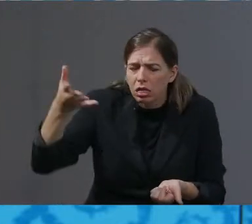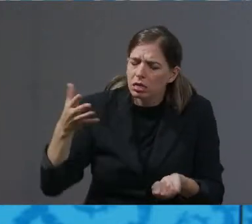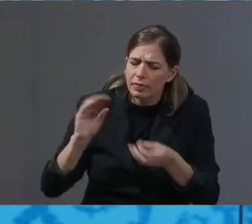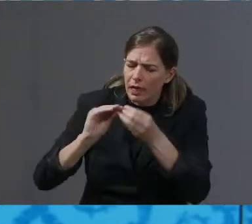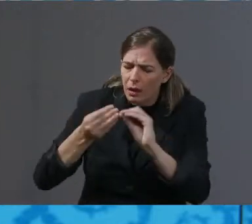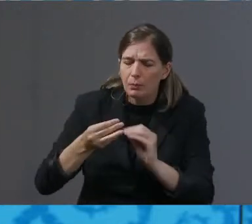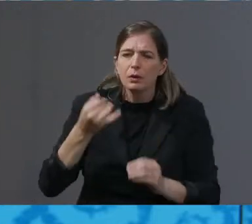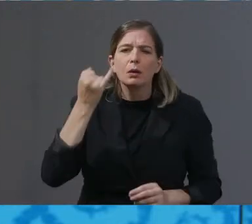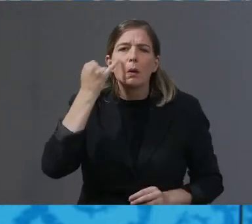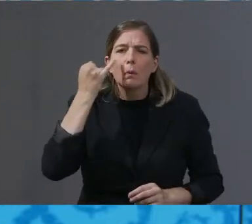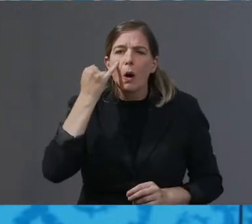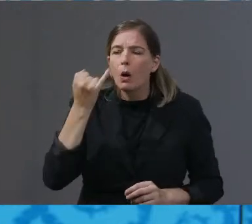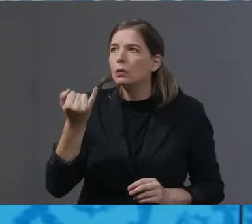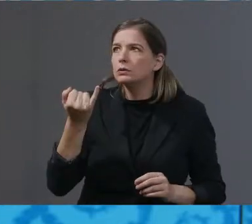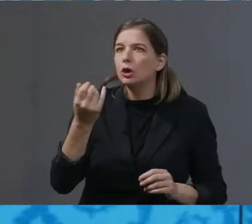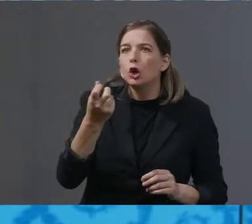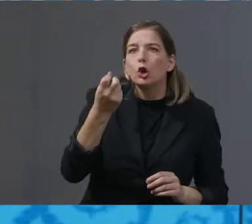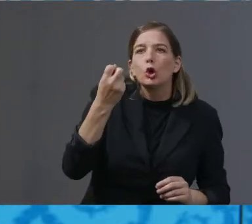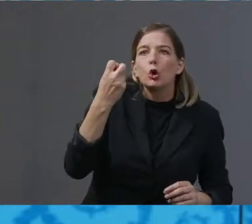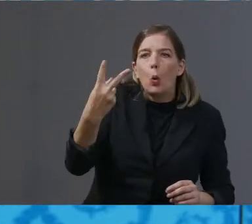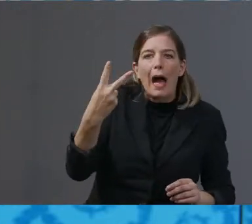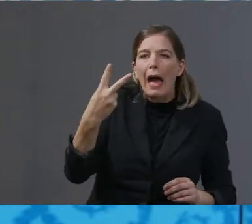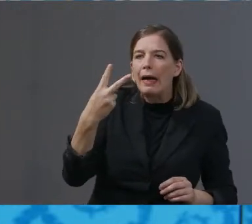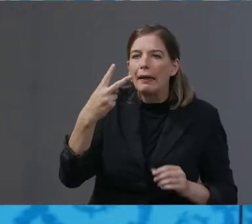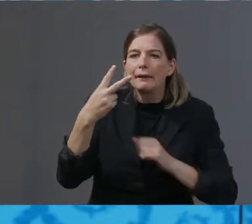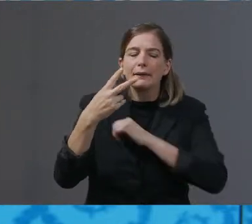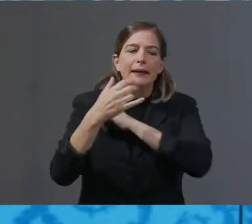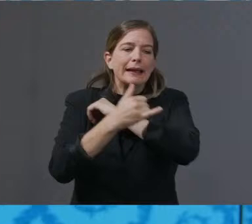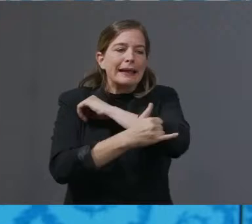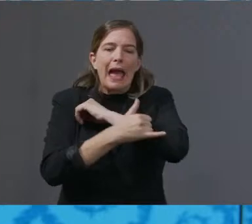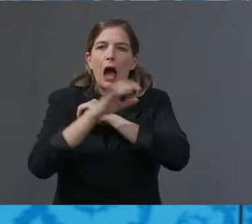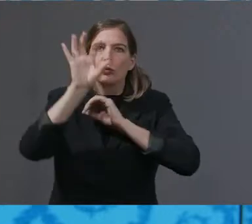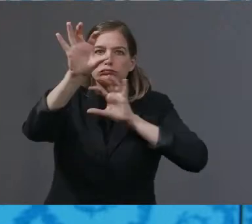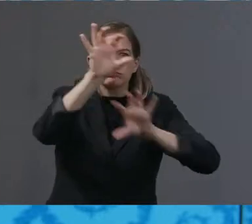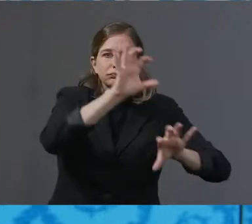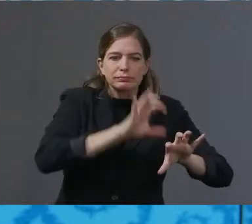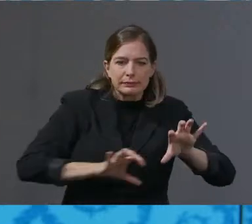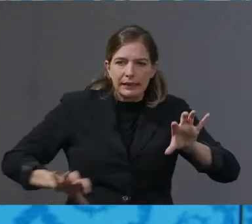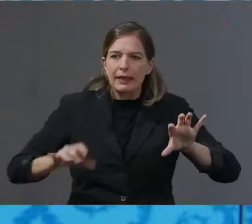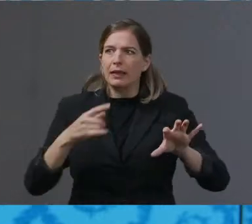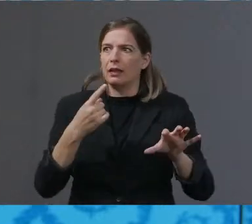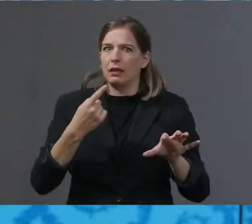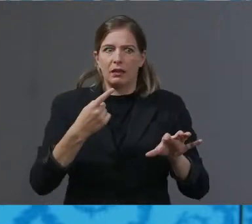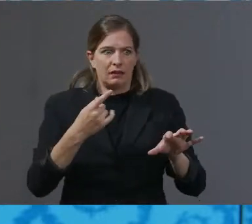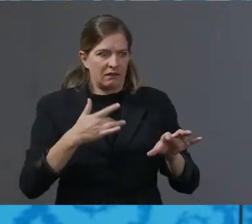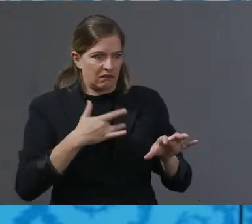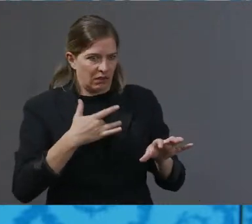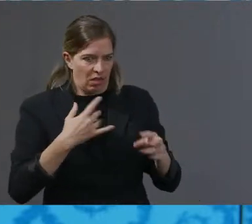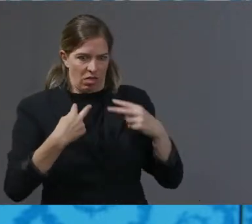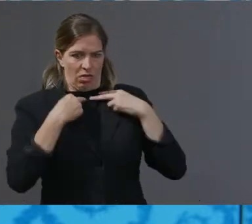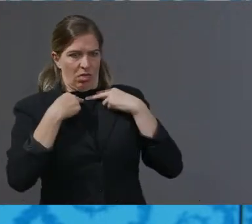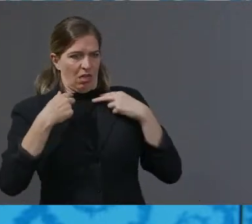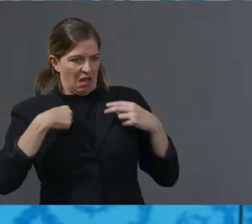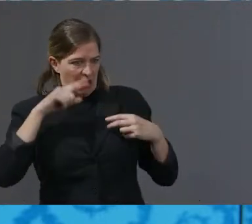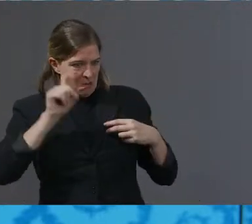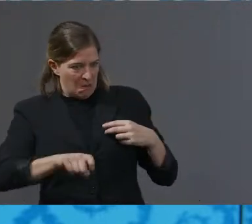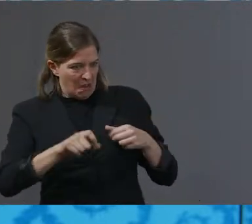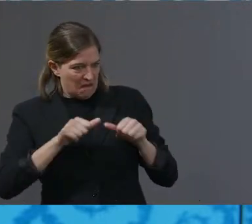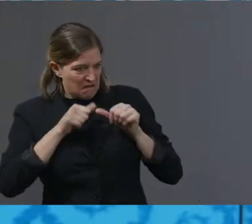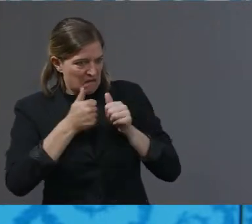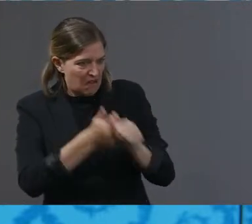13 counties that say pound sand on an executive order because that doesn't reflect our situation, it's